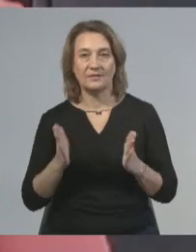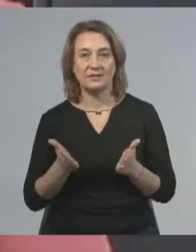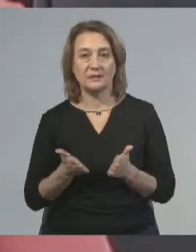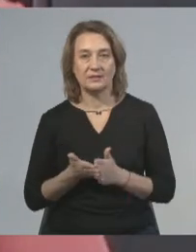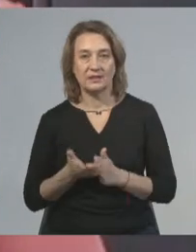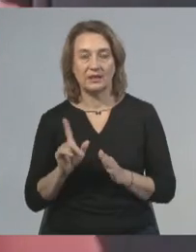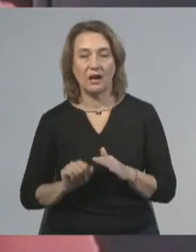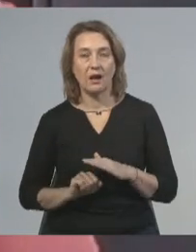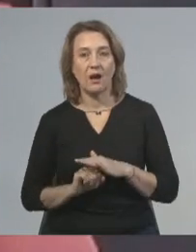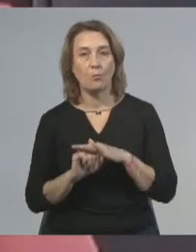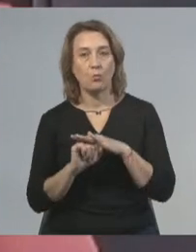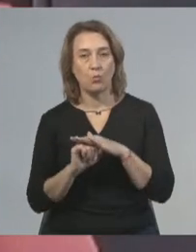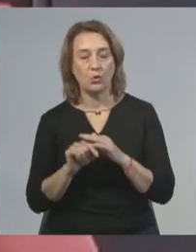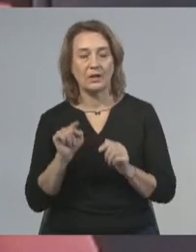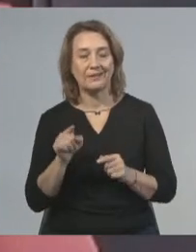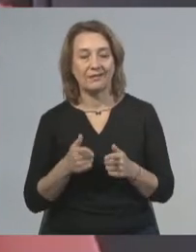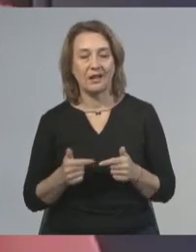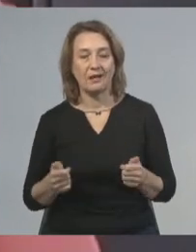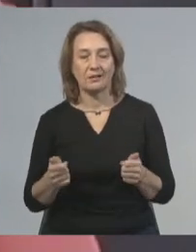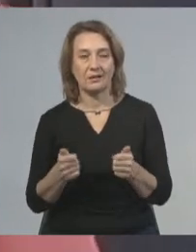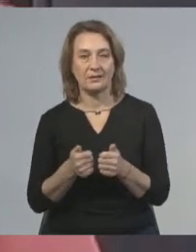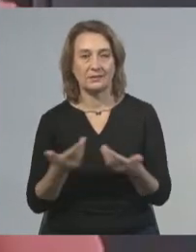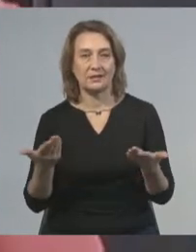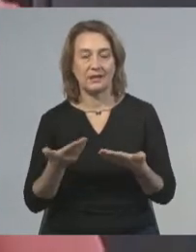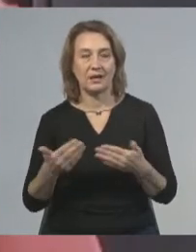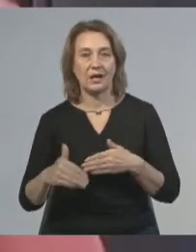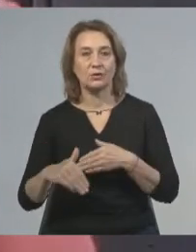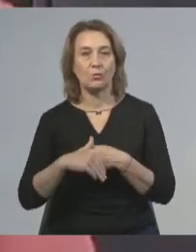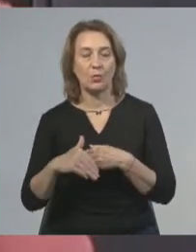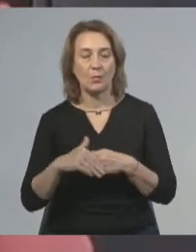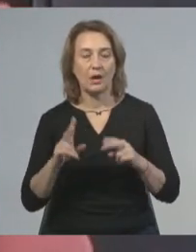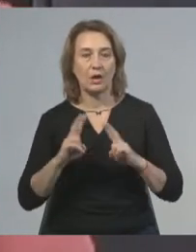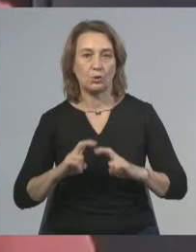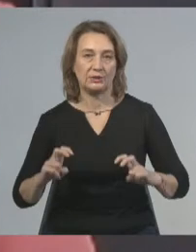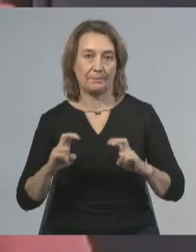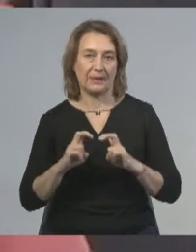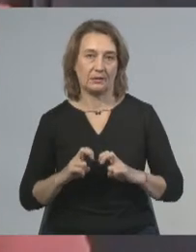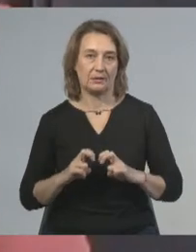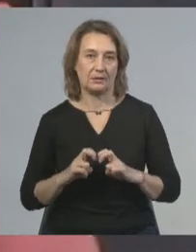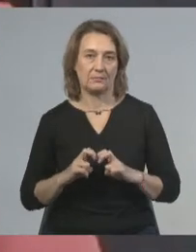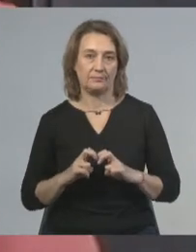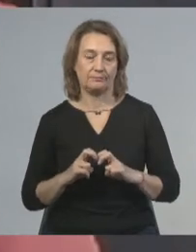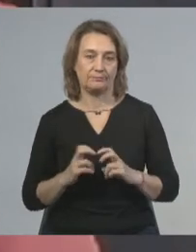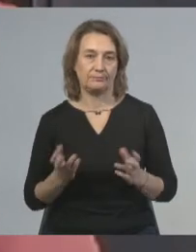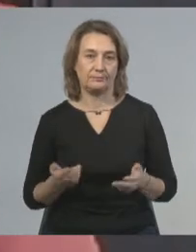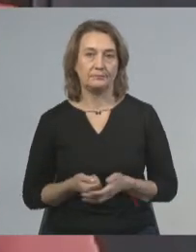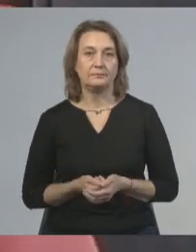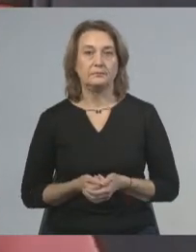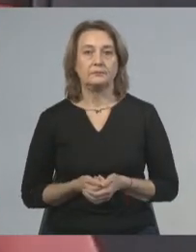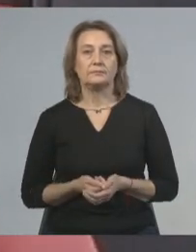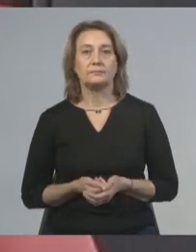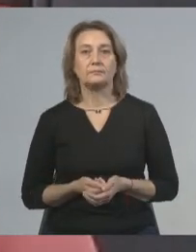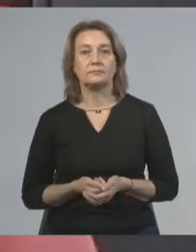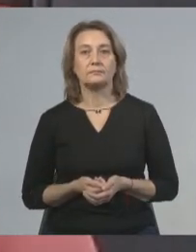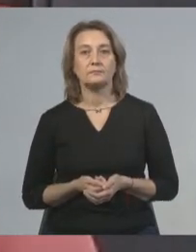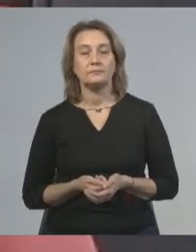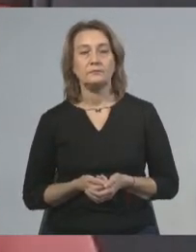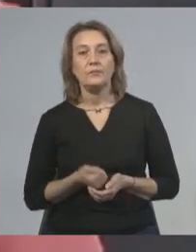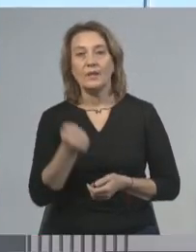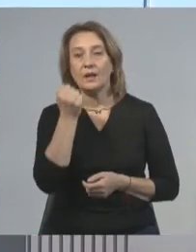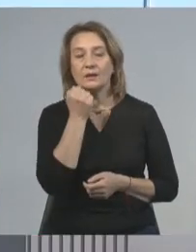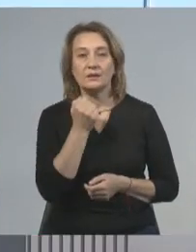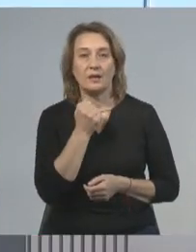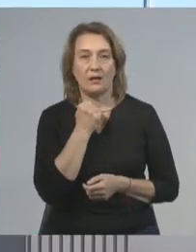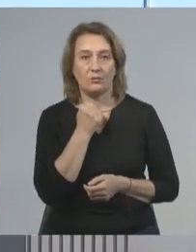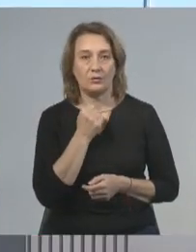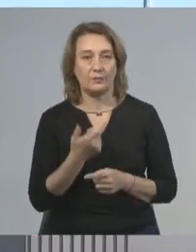for example opora is the organization that helps us a lot to understand all the peculiarities of the election